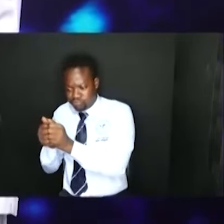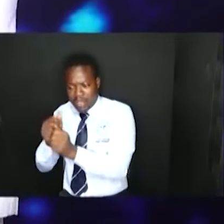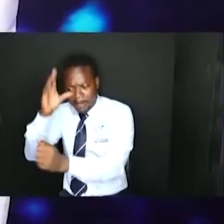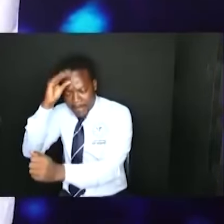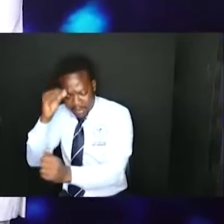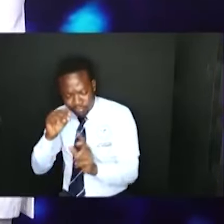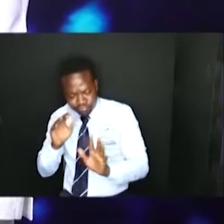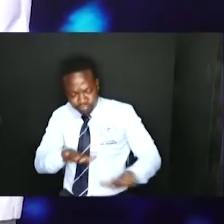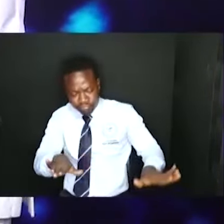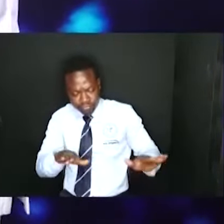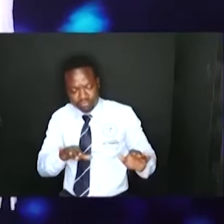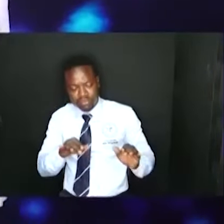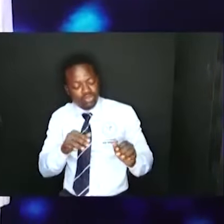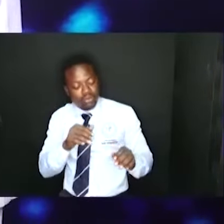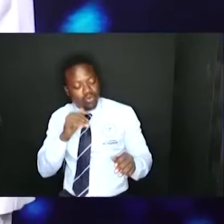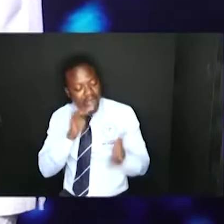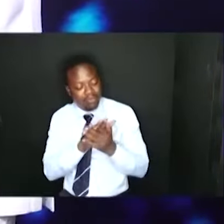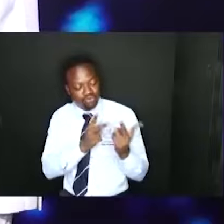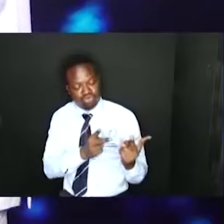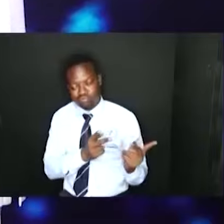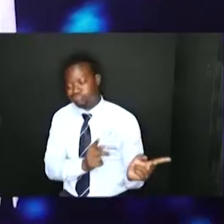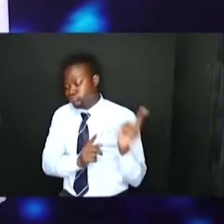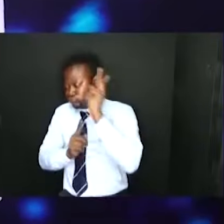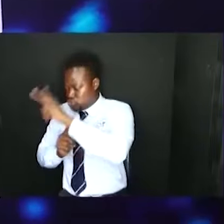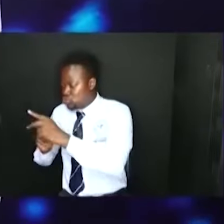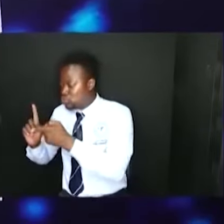But Hannah